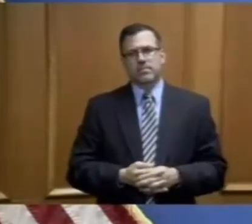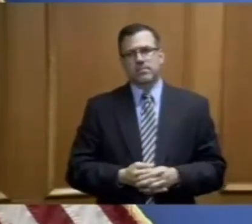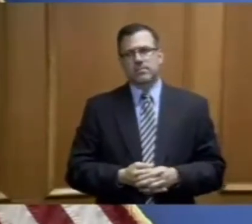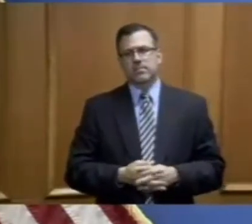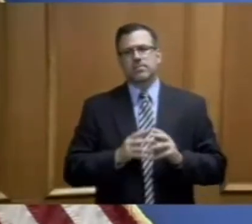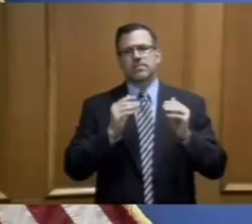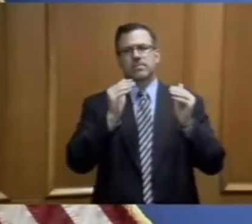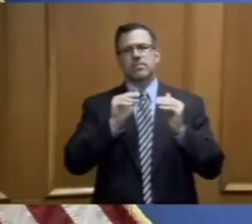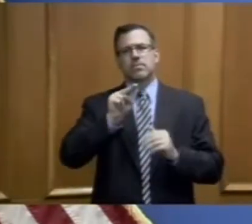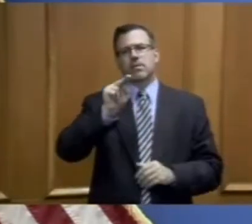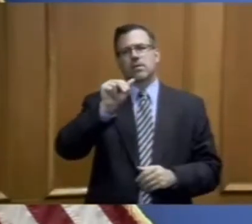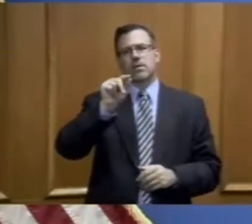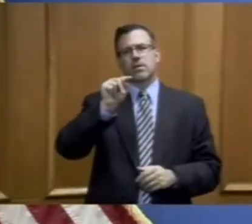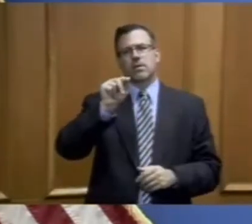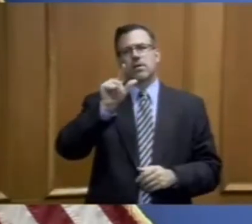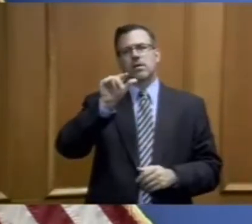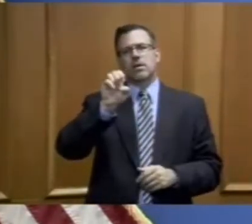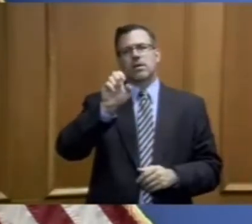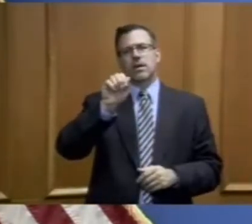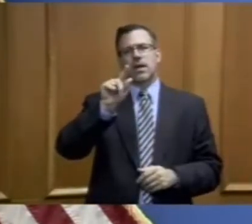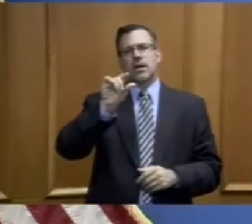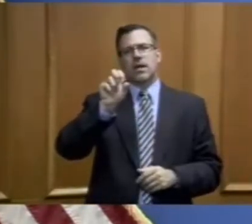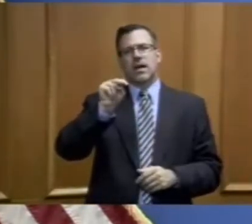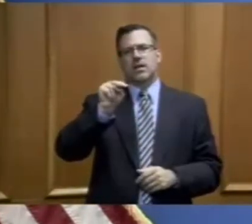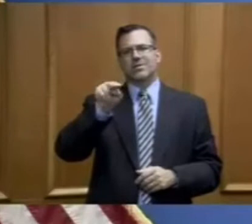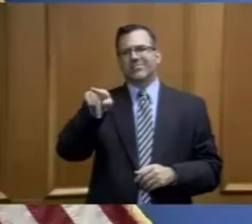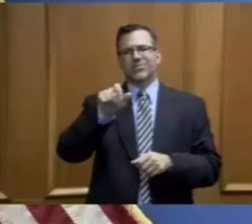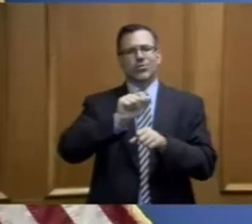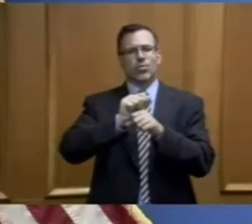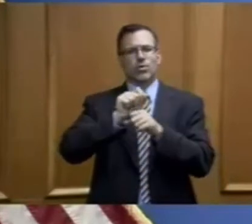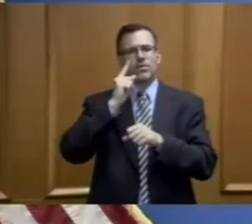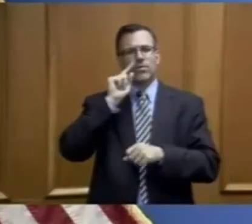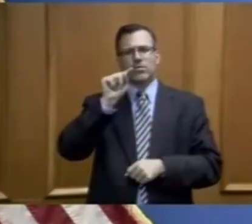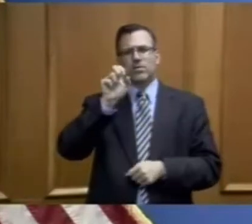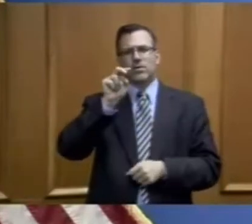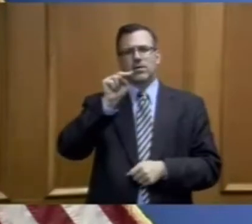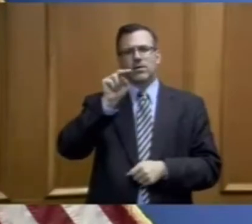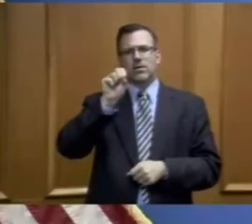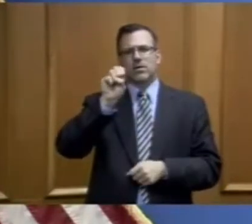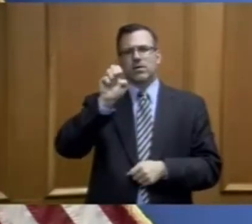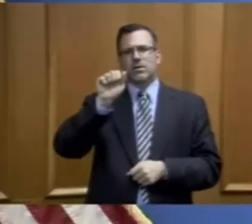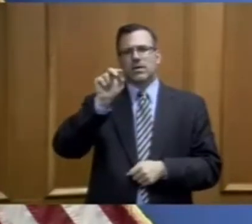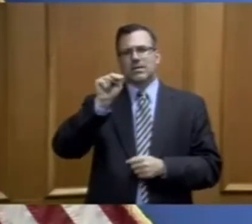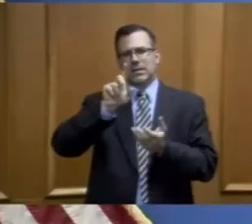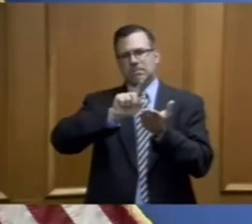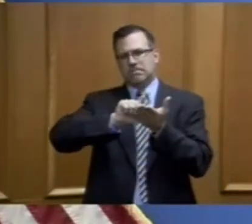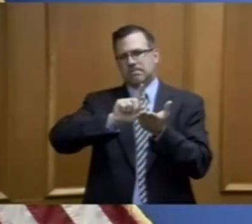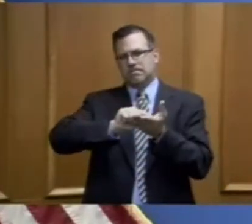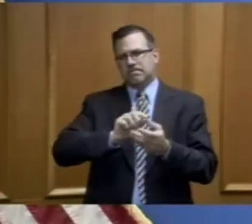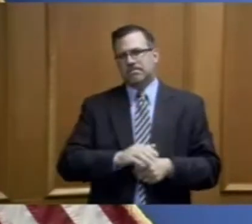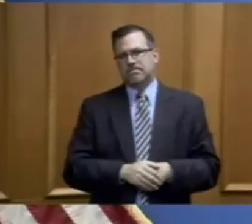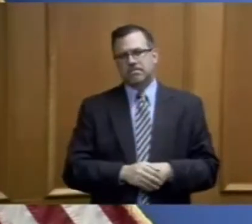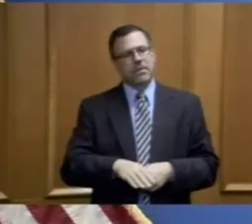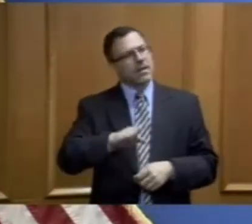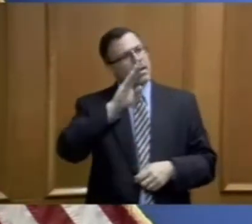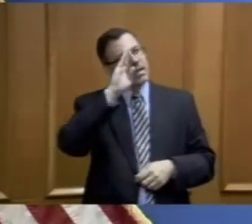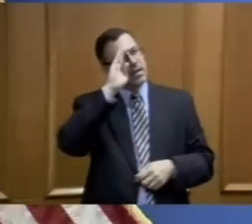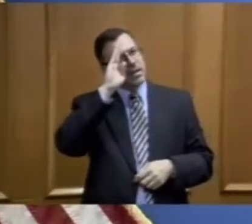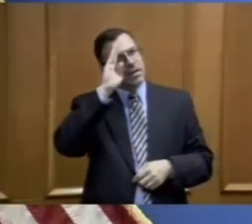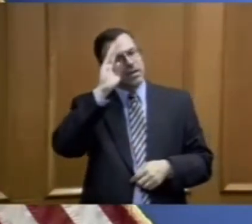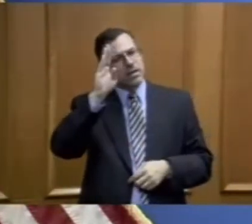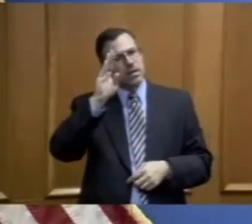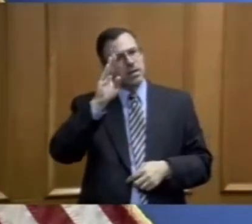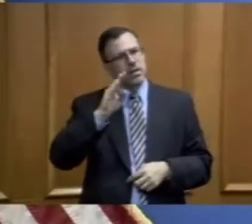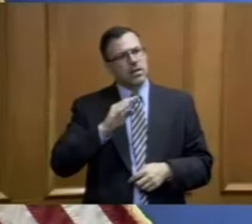Next, we'll go to Natalie Allison with the Tennessean. Natalie, your line is open. Hello, Governor. I missed last week's briefing